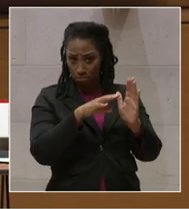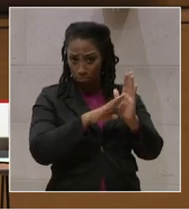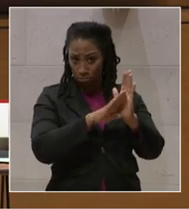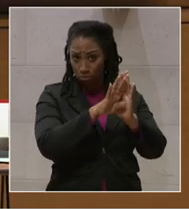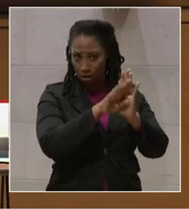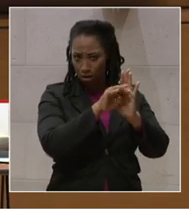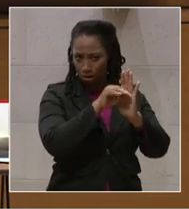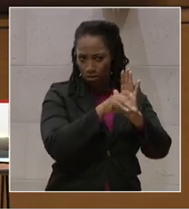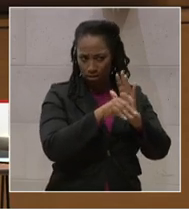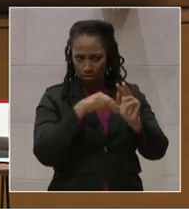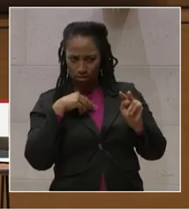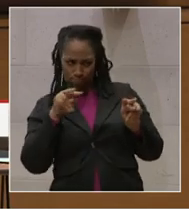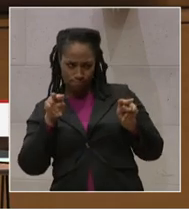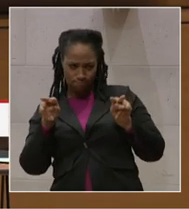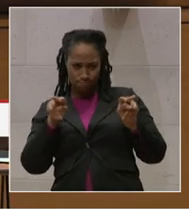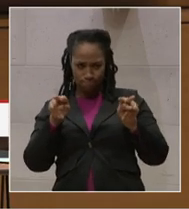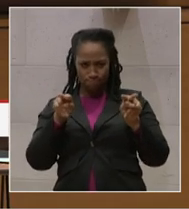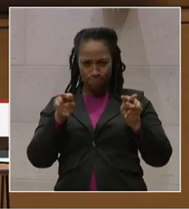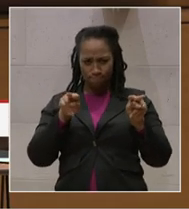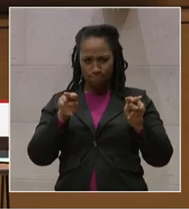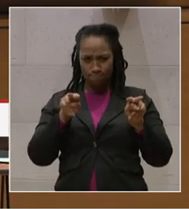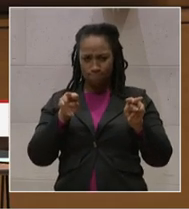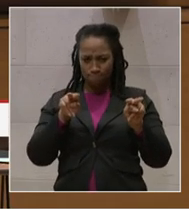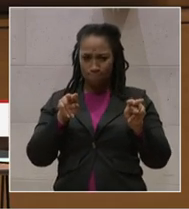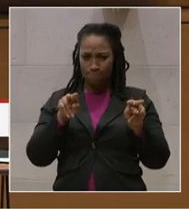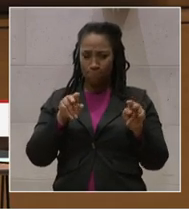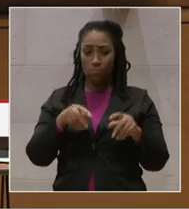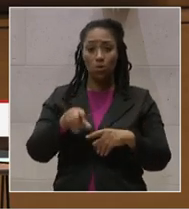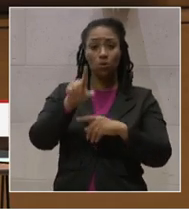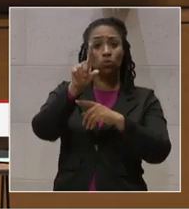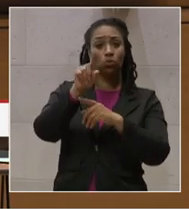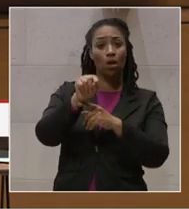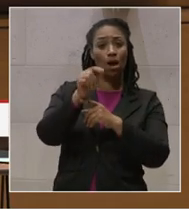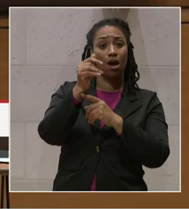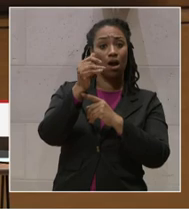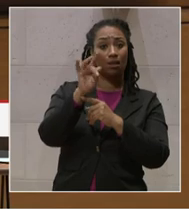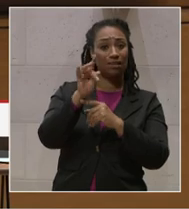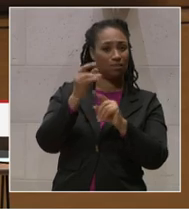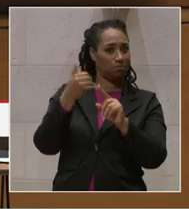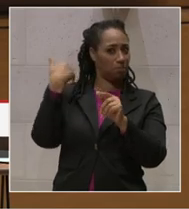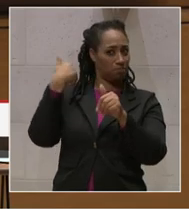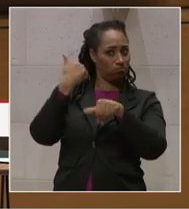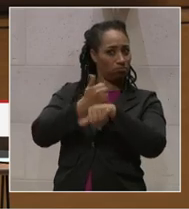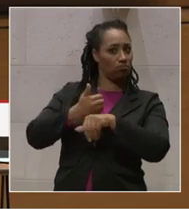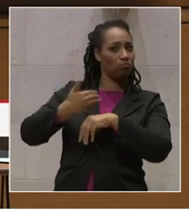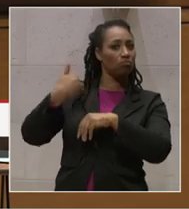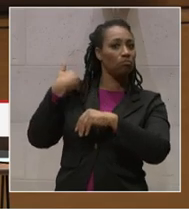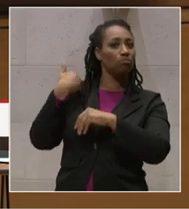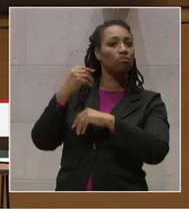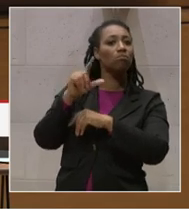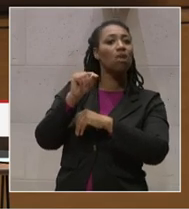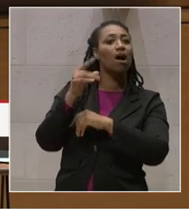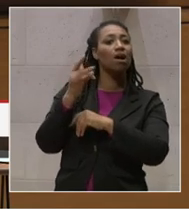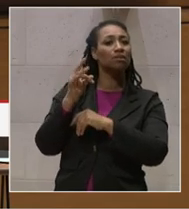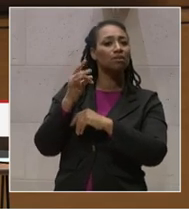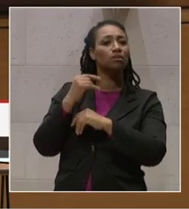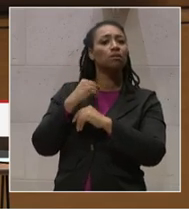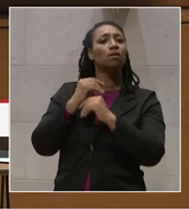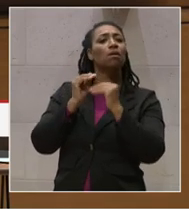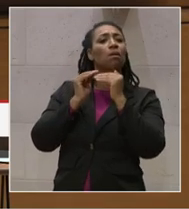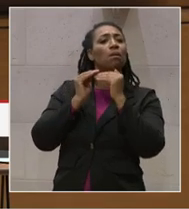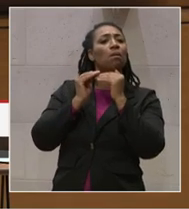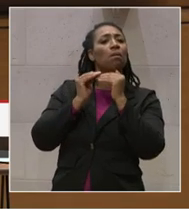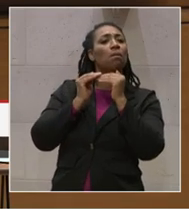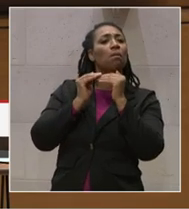was set, we have actually had almost flat rent appreciation because we've been able to keep